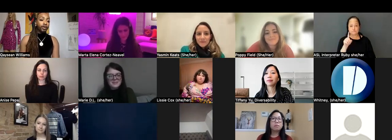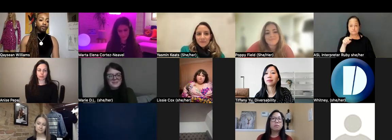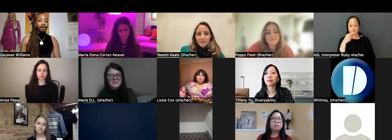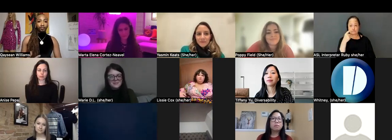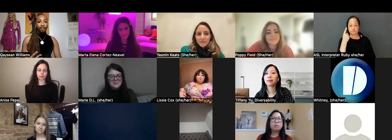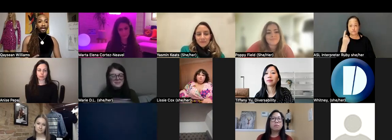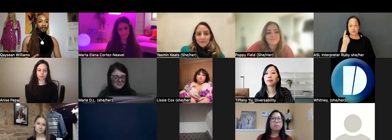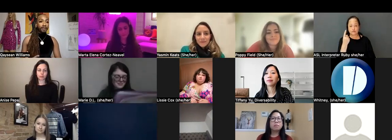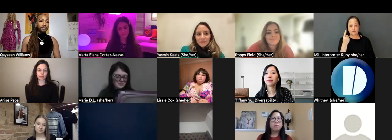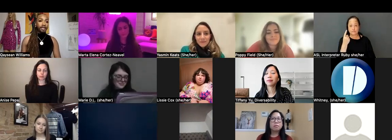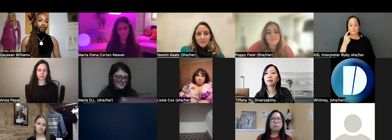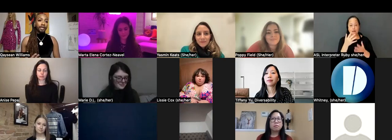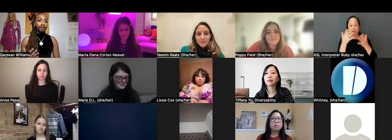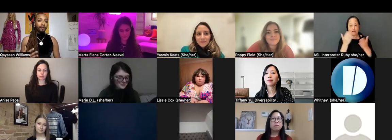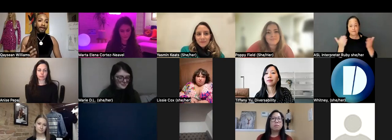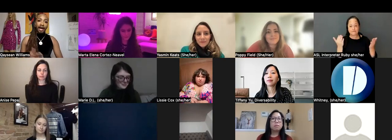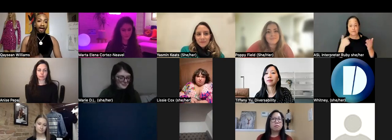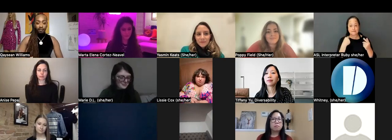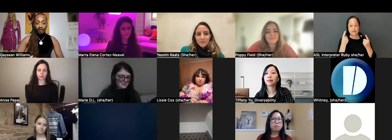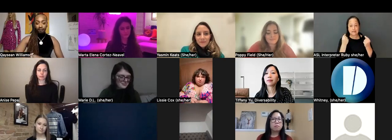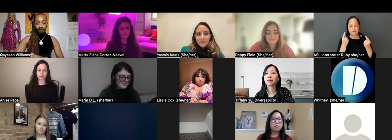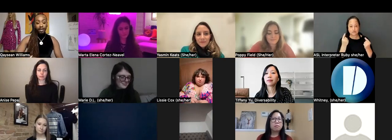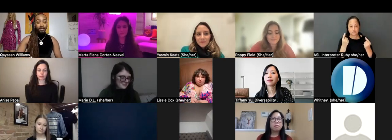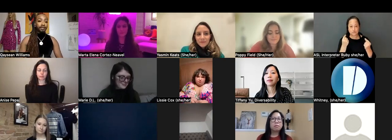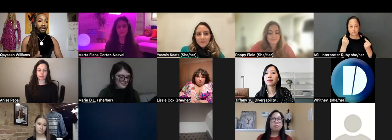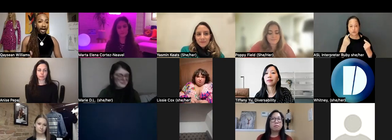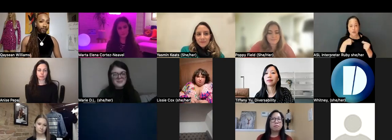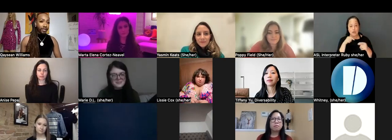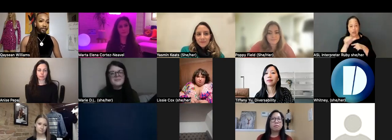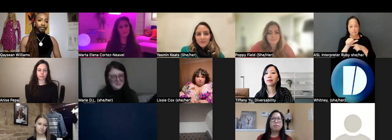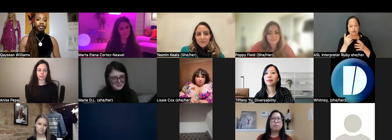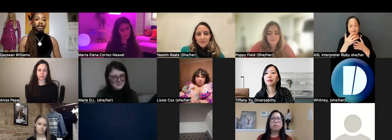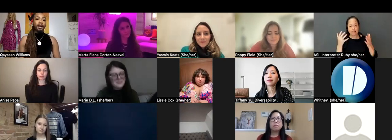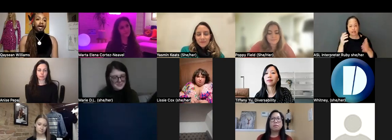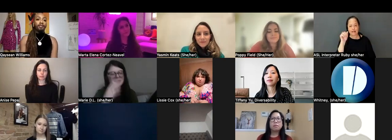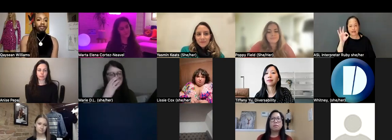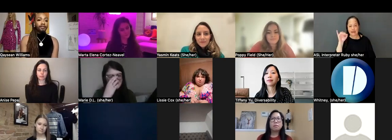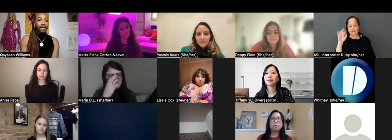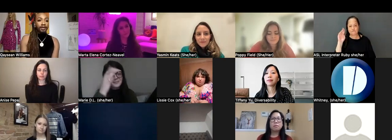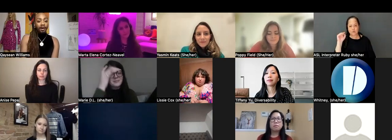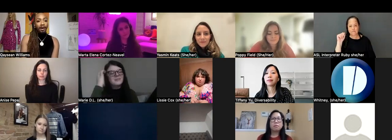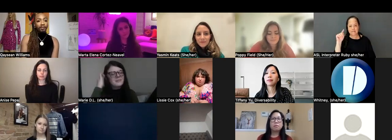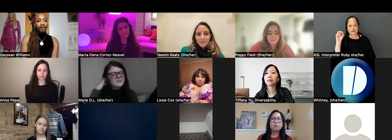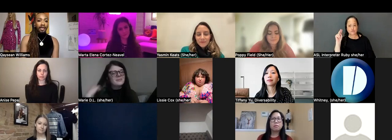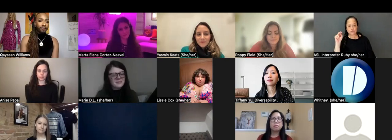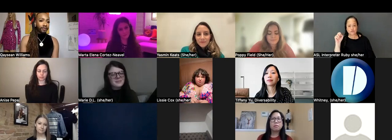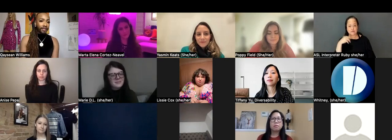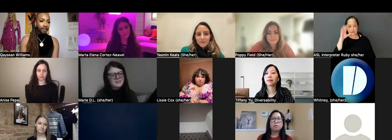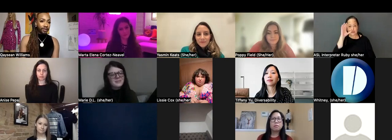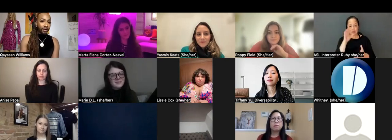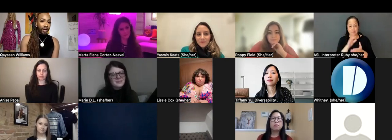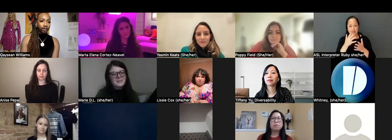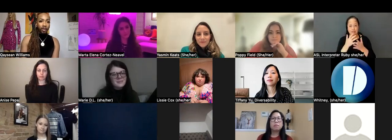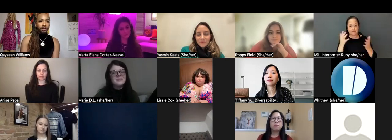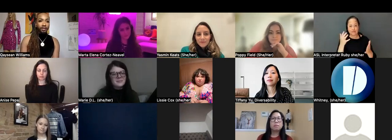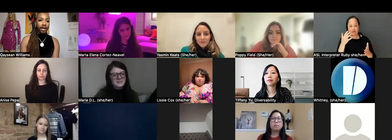okay. So with a lot of things that I do, I practice a lot of affirmations. I believe that a lot of the things that we